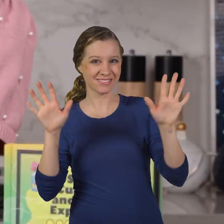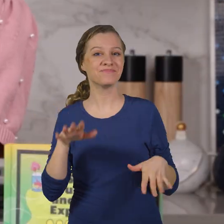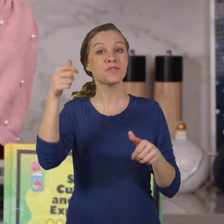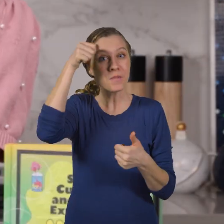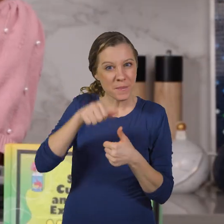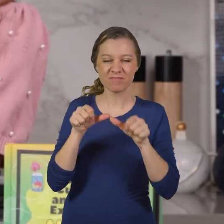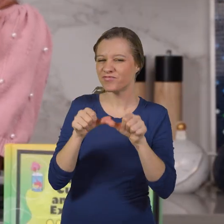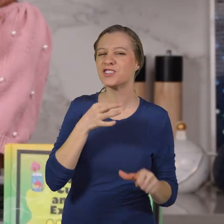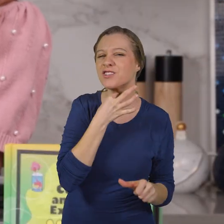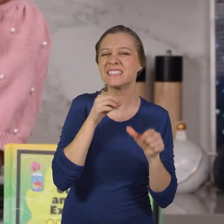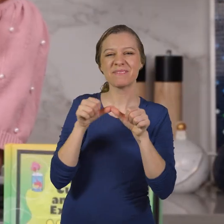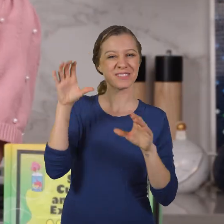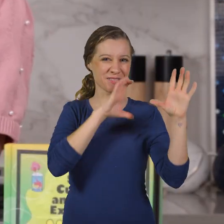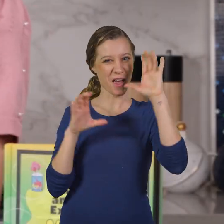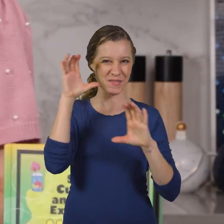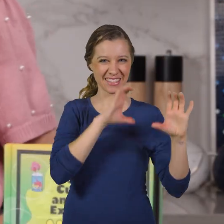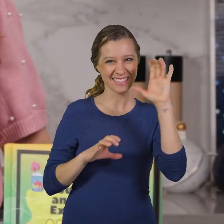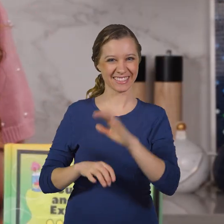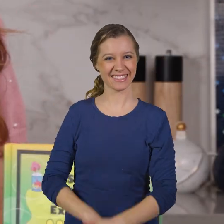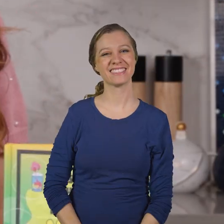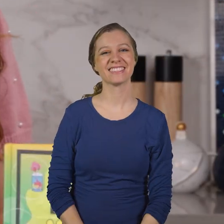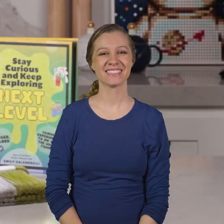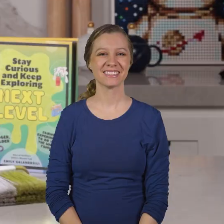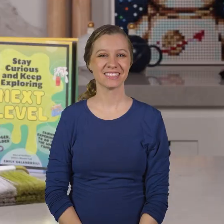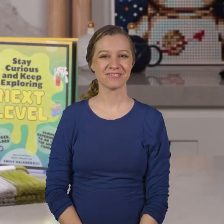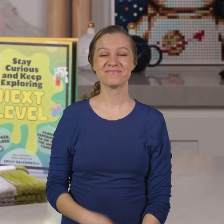space. And remember, stay curious and keep